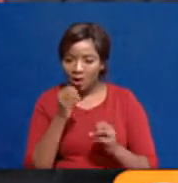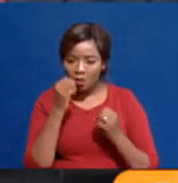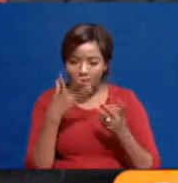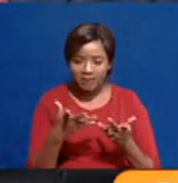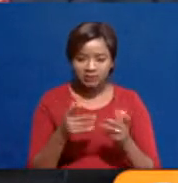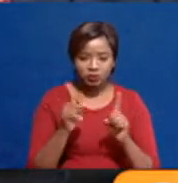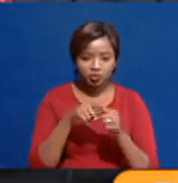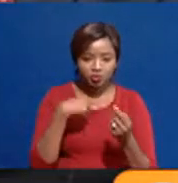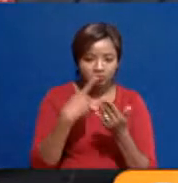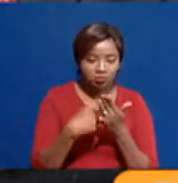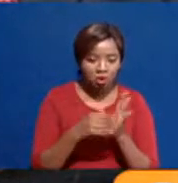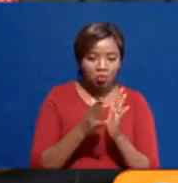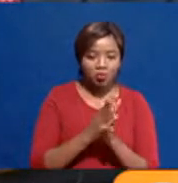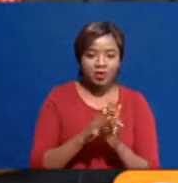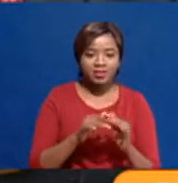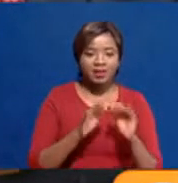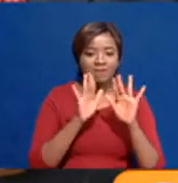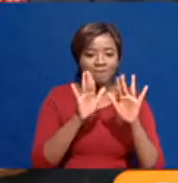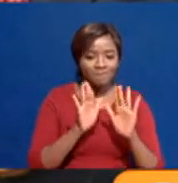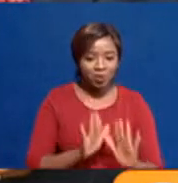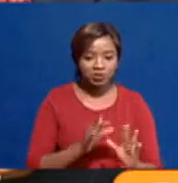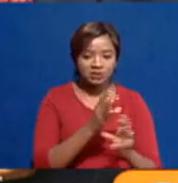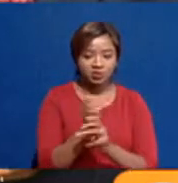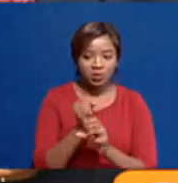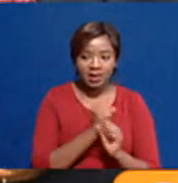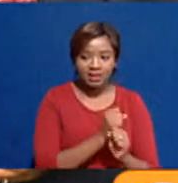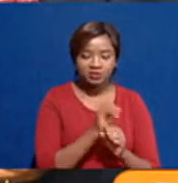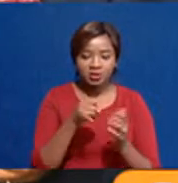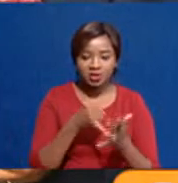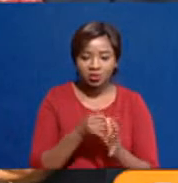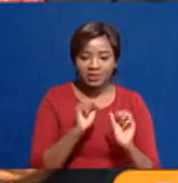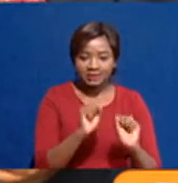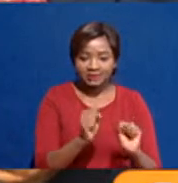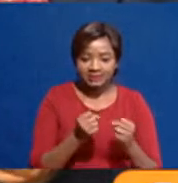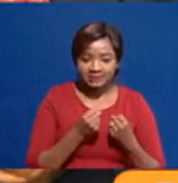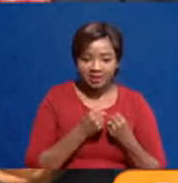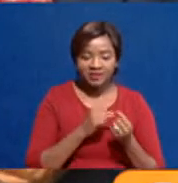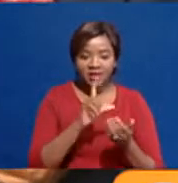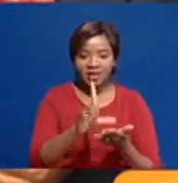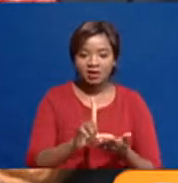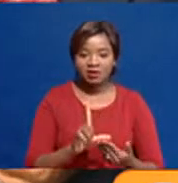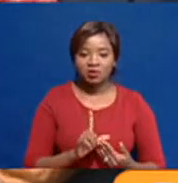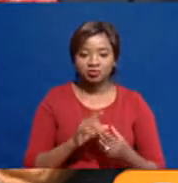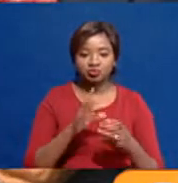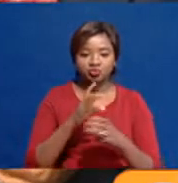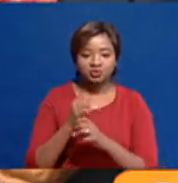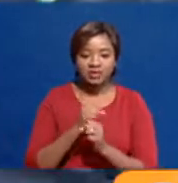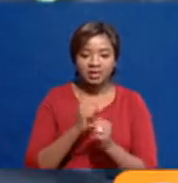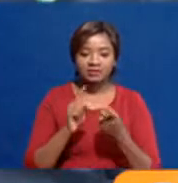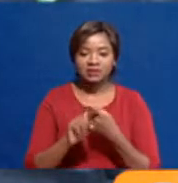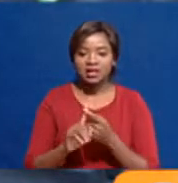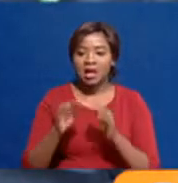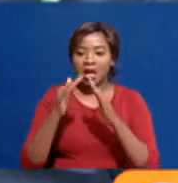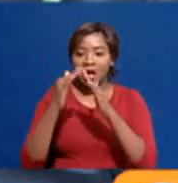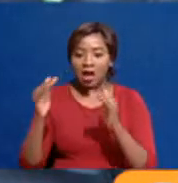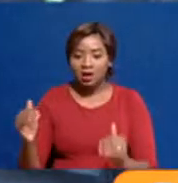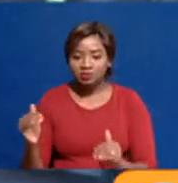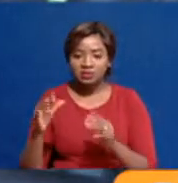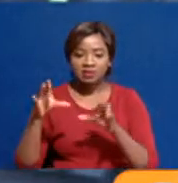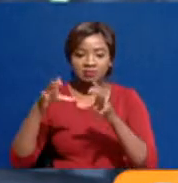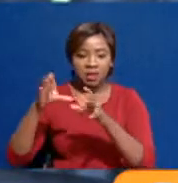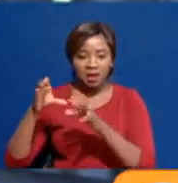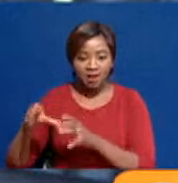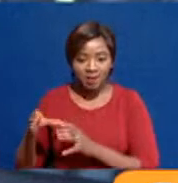key housing stakeholders, including savings and credit cooperative societies, housing and investment cooperatives,